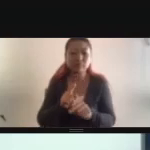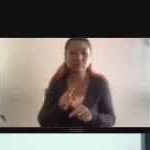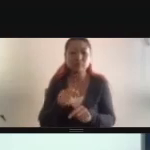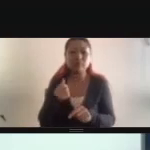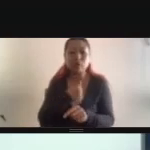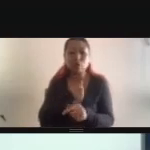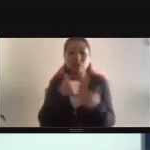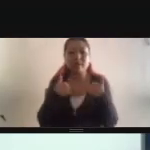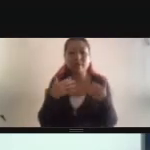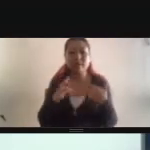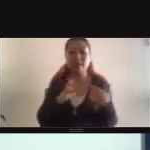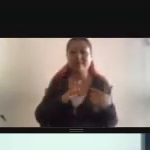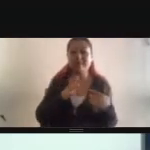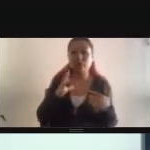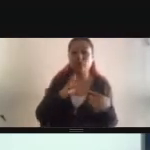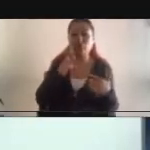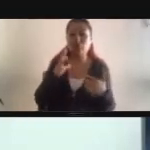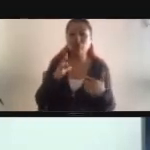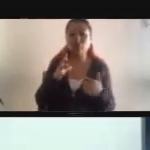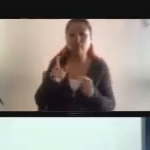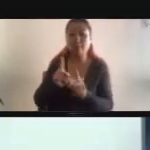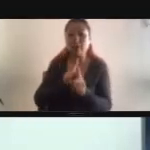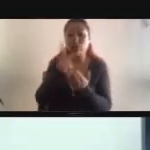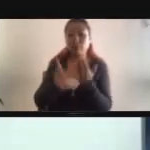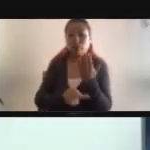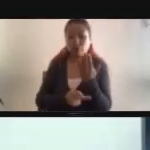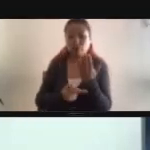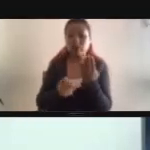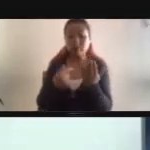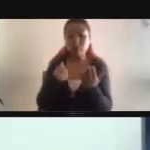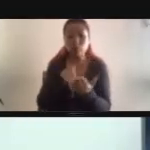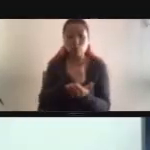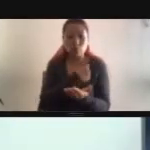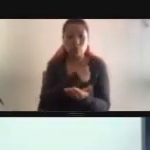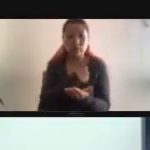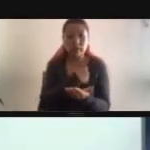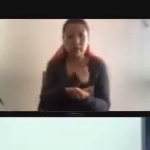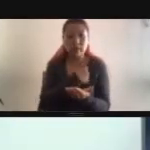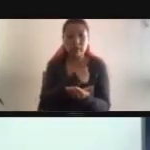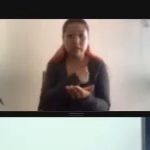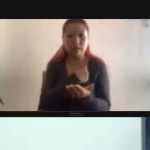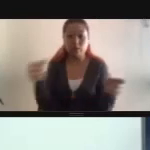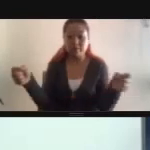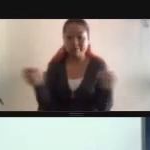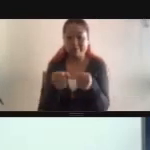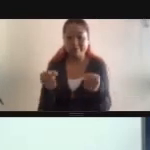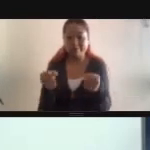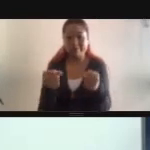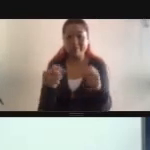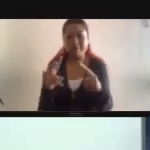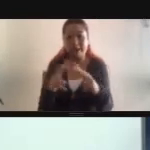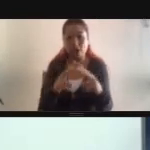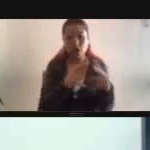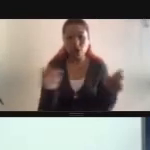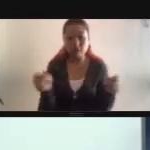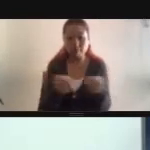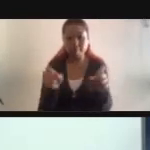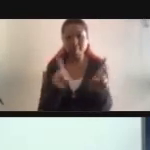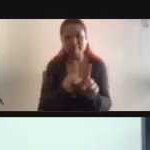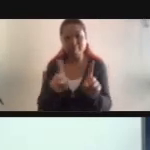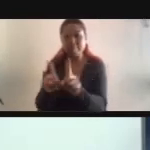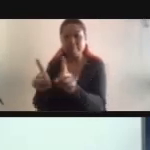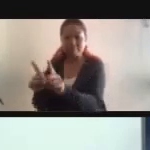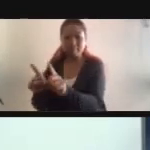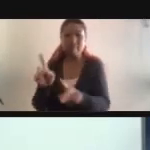official mentoring program where we pair up individuals that may be